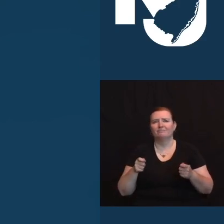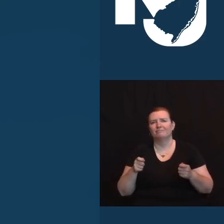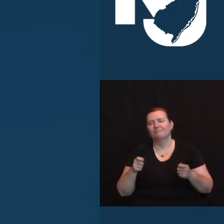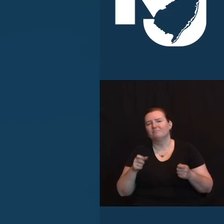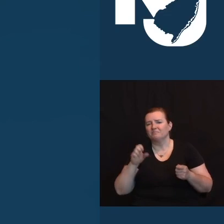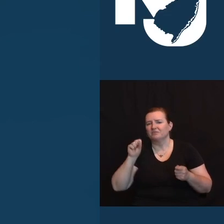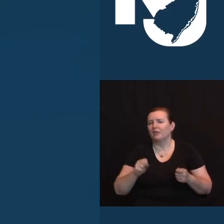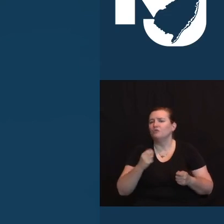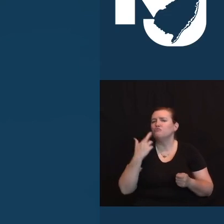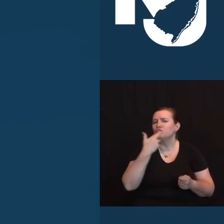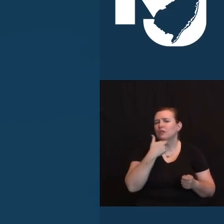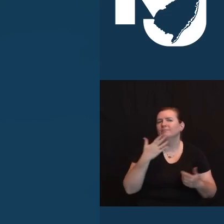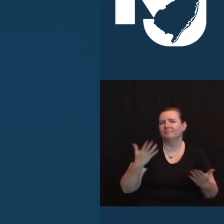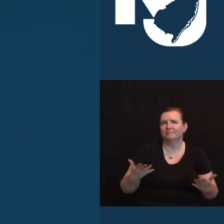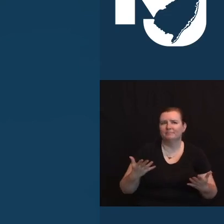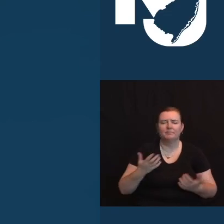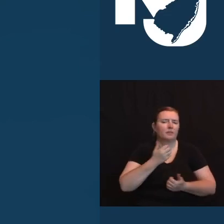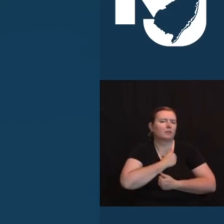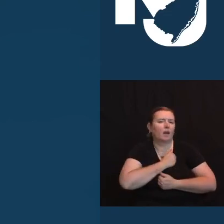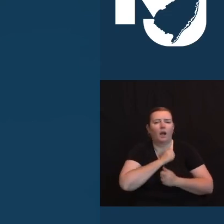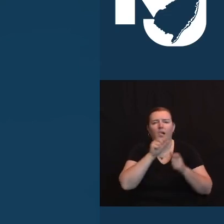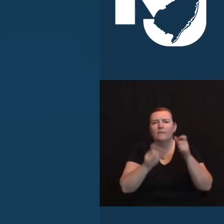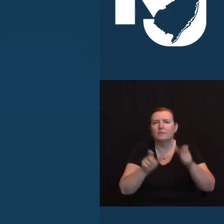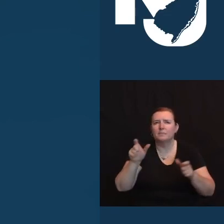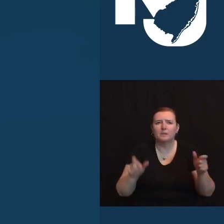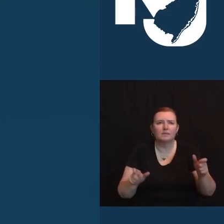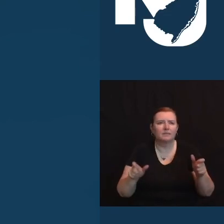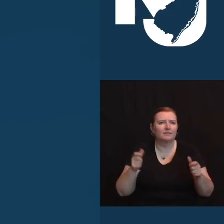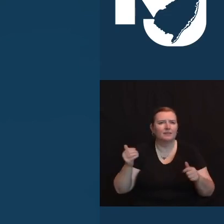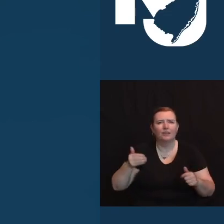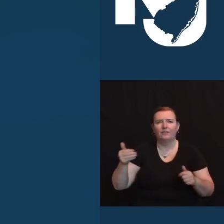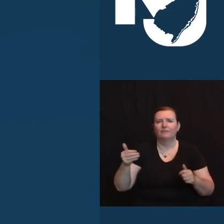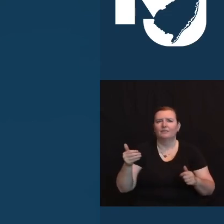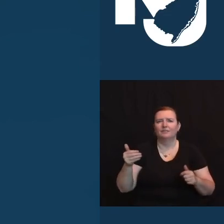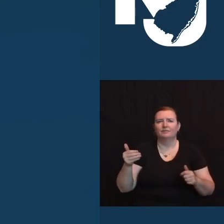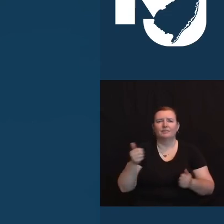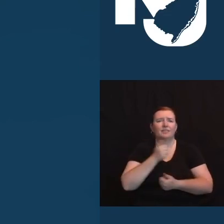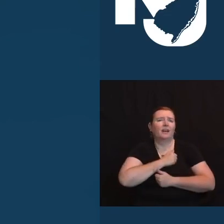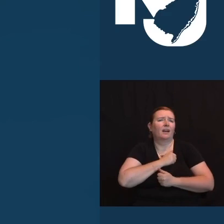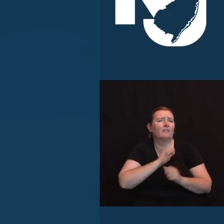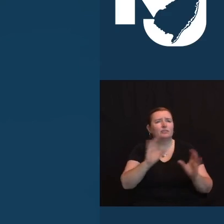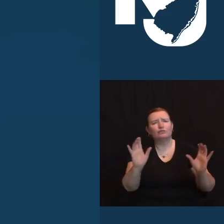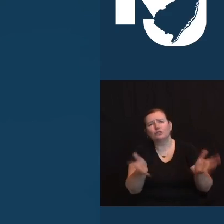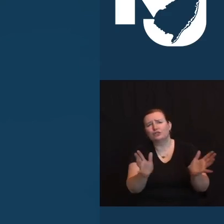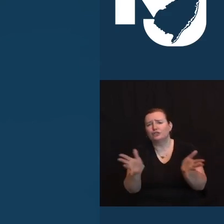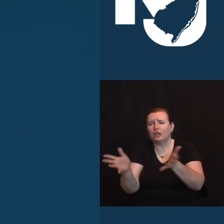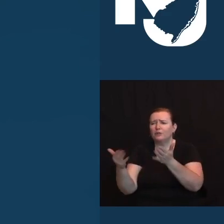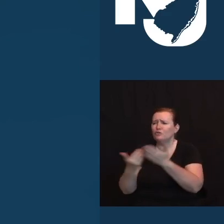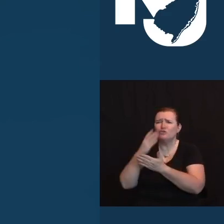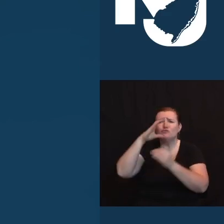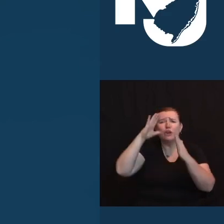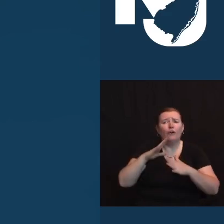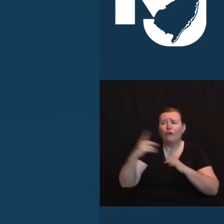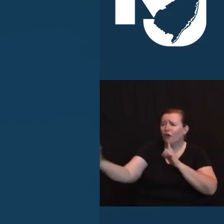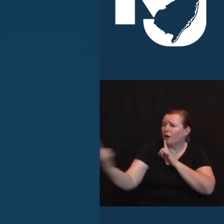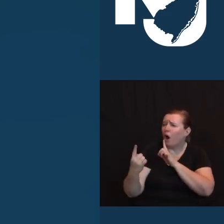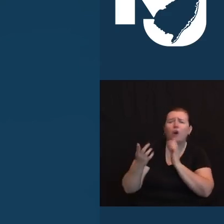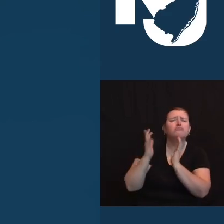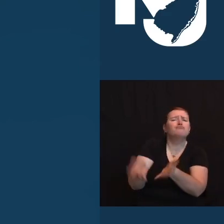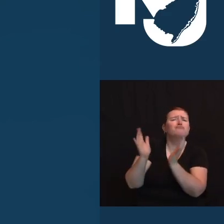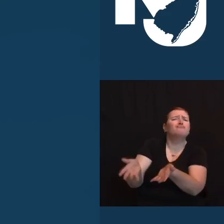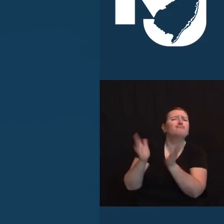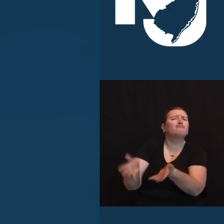to everyone he came in contact with. He often struck up long conversations with strangers and how he could make everyone laugh. But